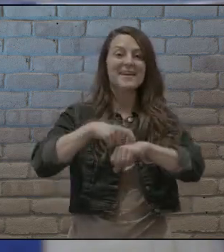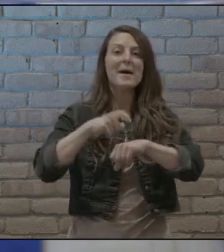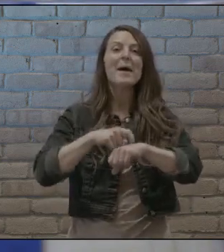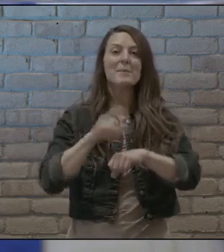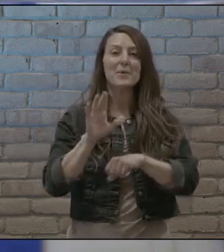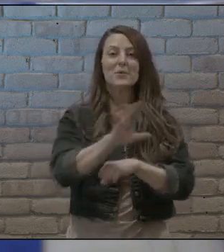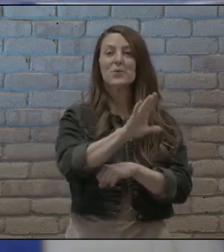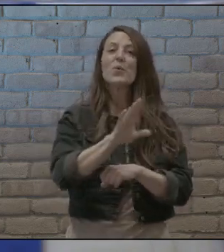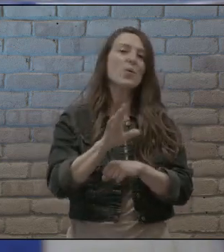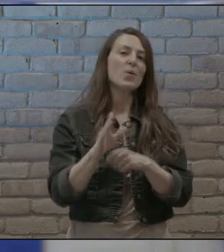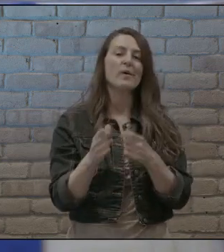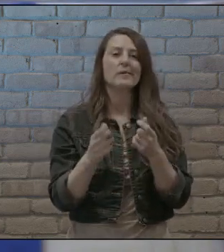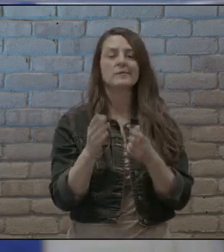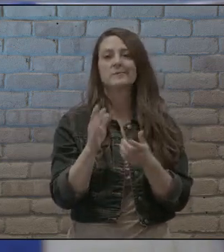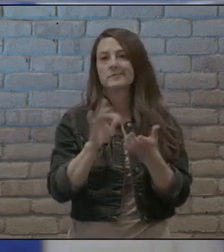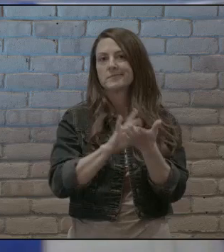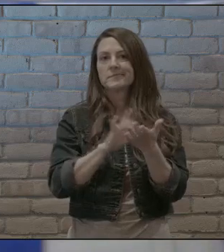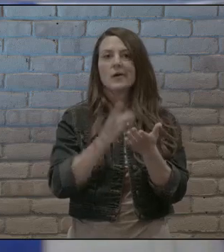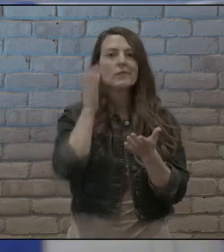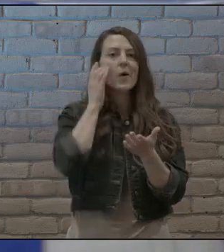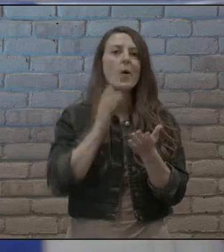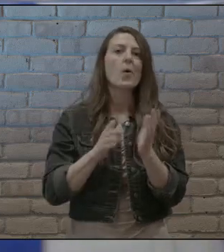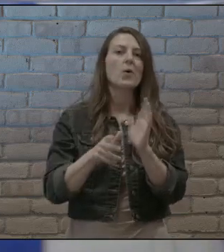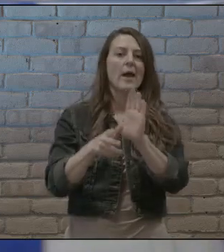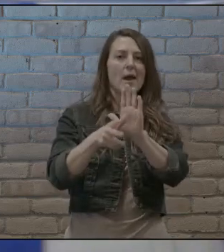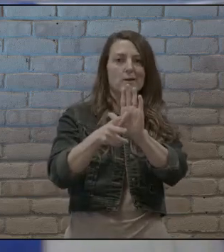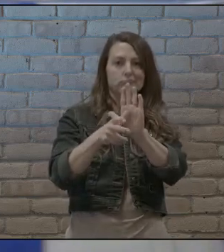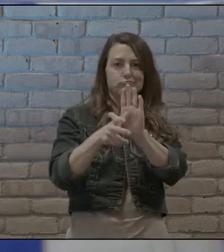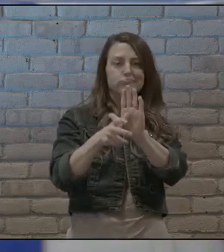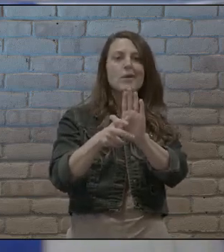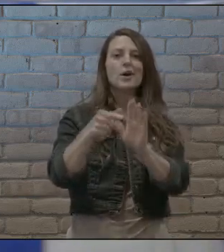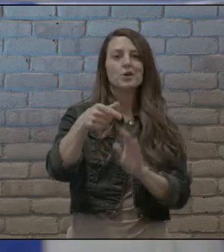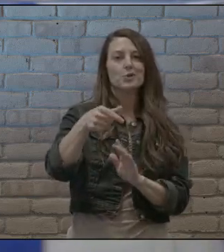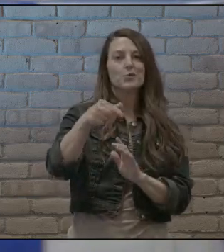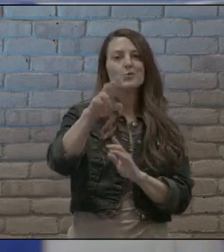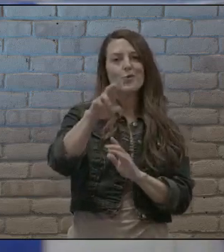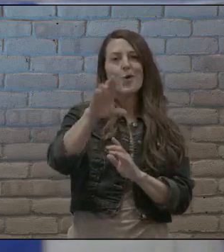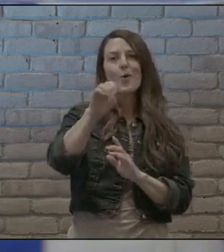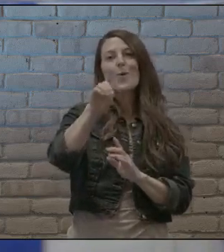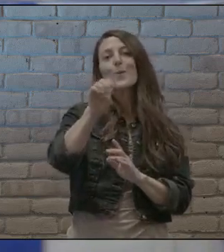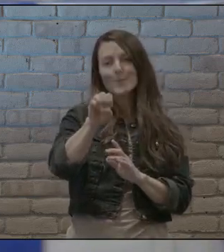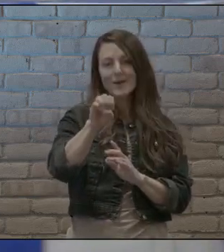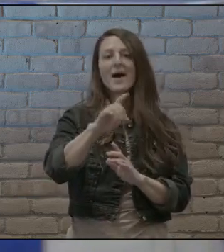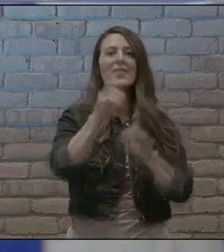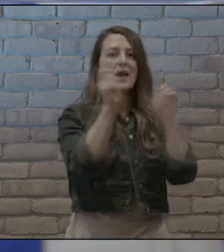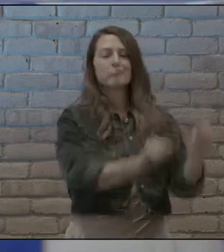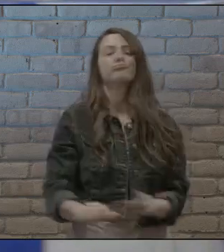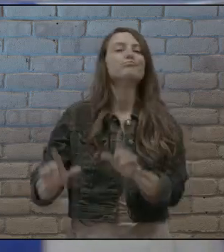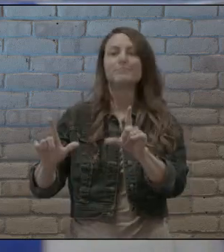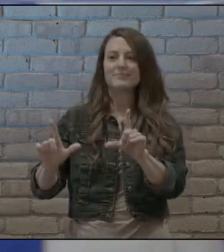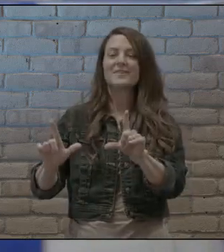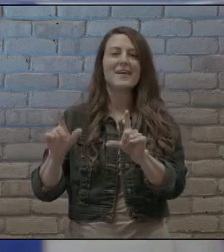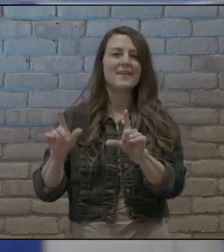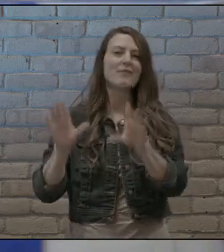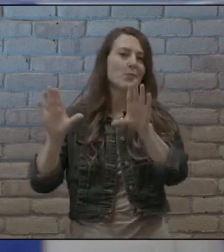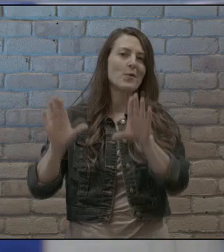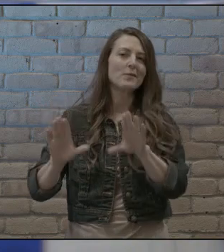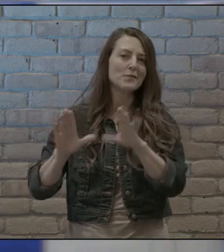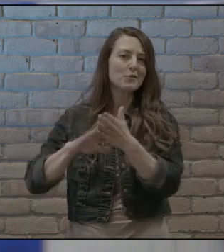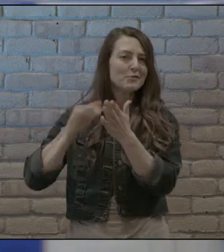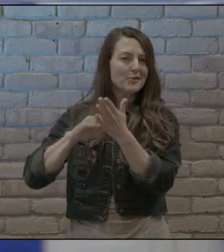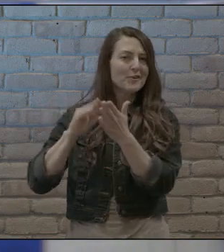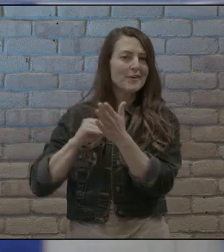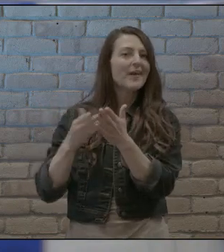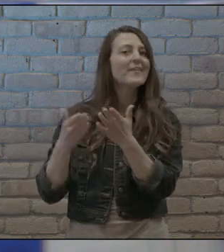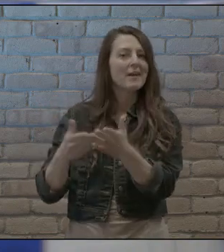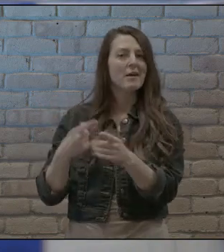your device and direct that, point it at the screen, at the QR code, and that will get you to where you need to go to have a great teaching